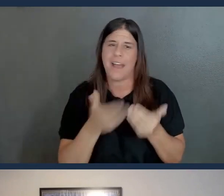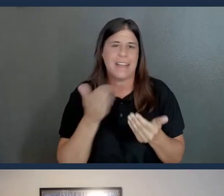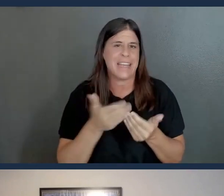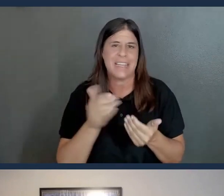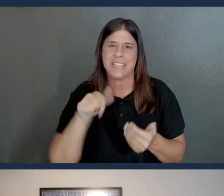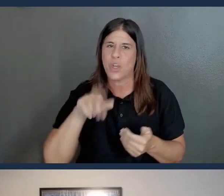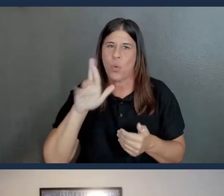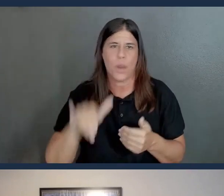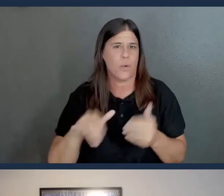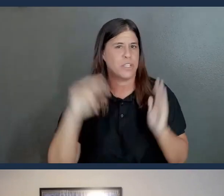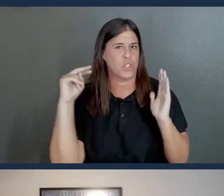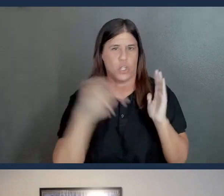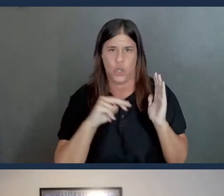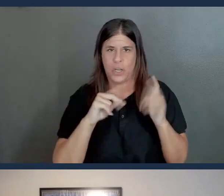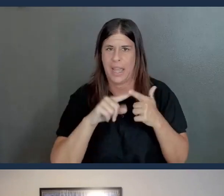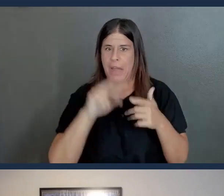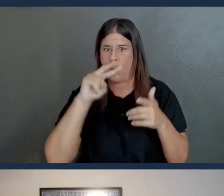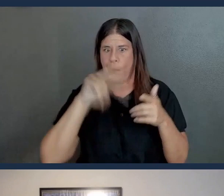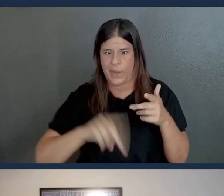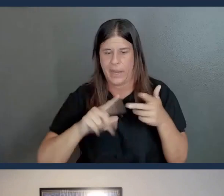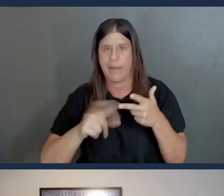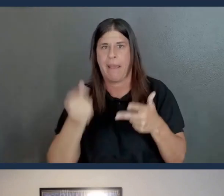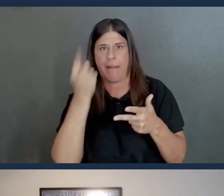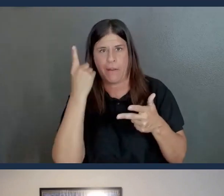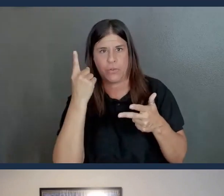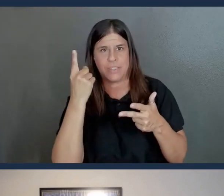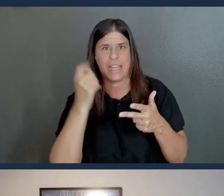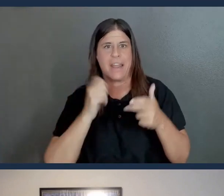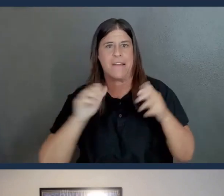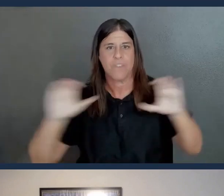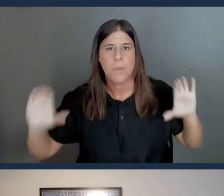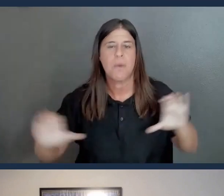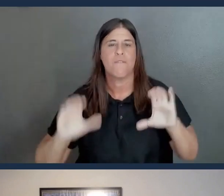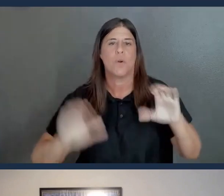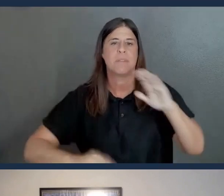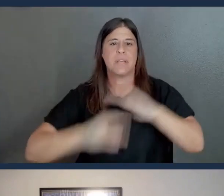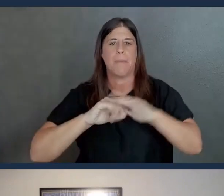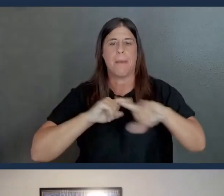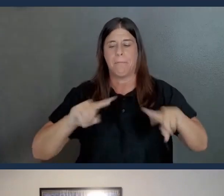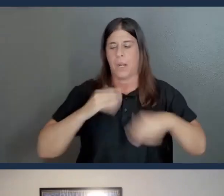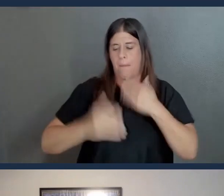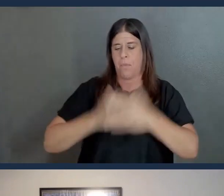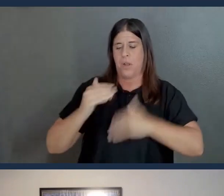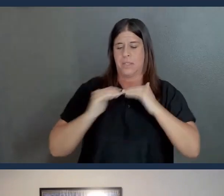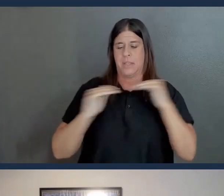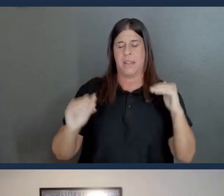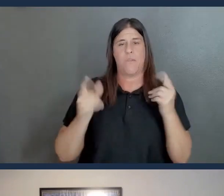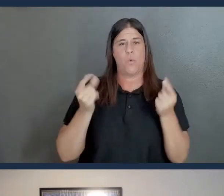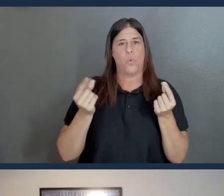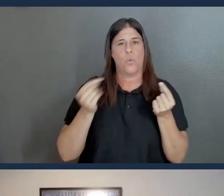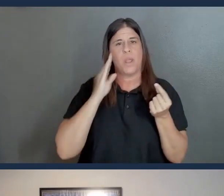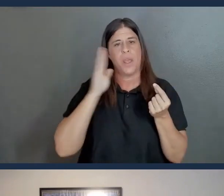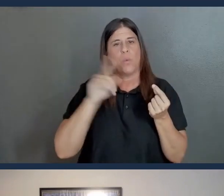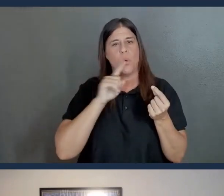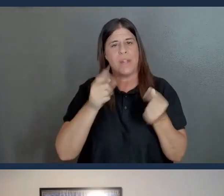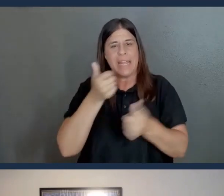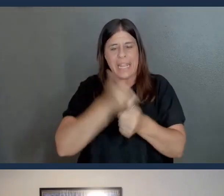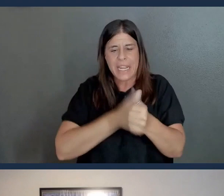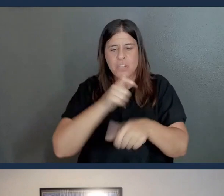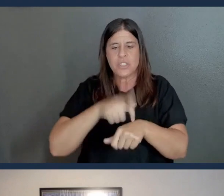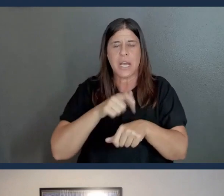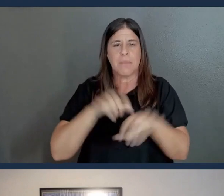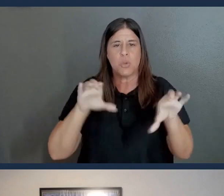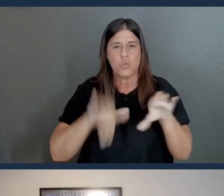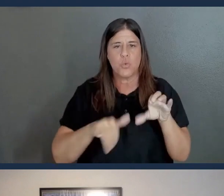at, read, understand, and performance optimize. At a processing level, what it's going to be doing is it's basically each time you go through that join, it's going